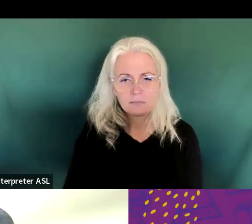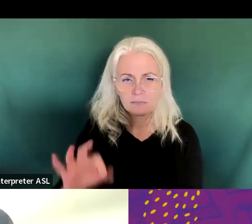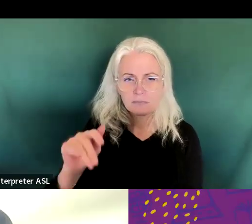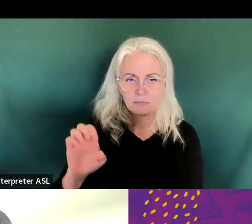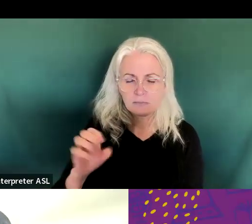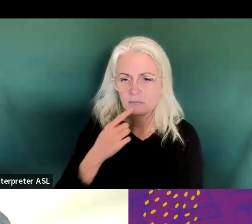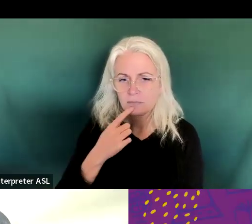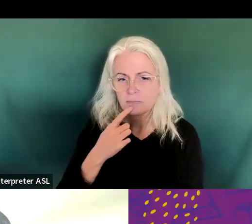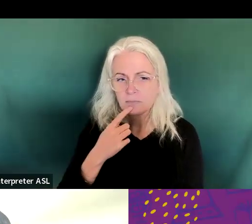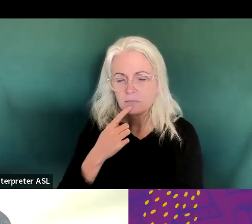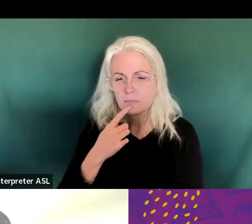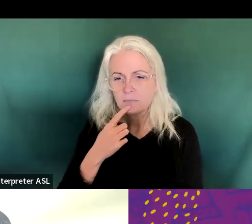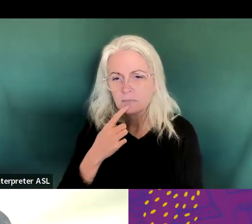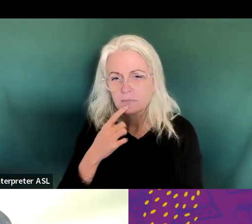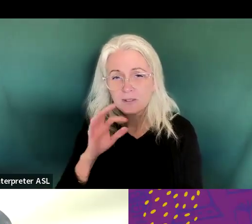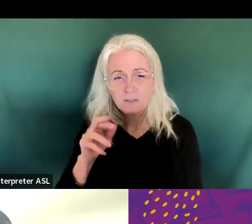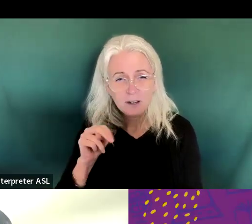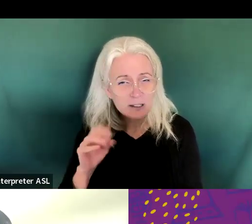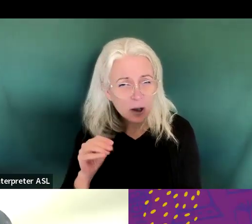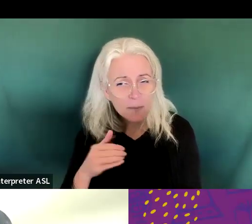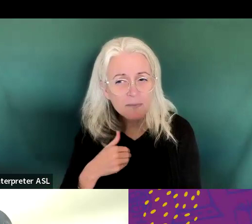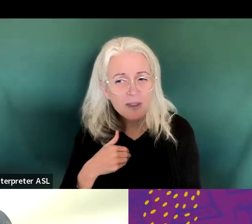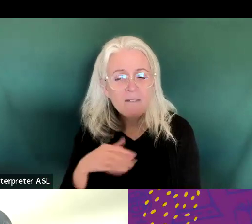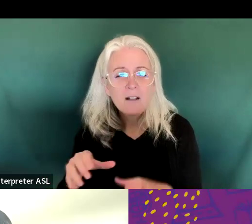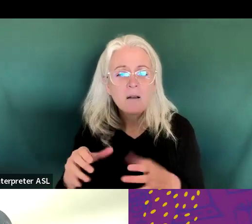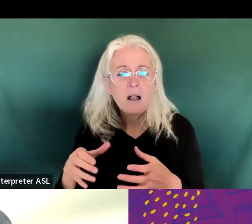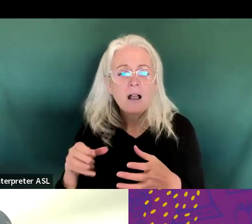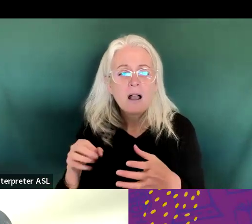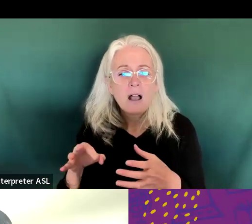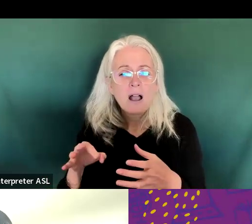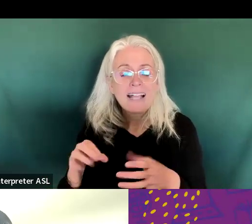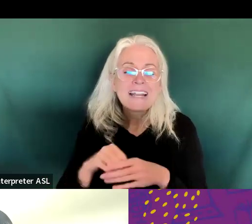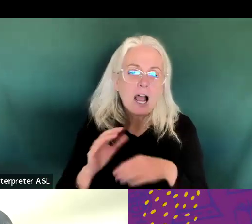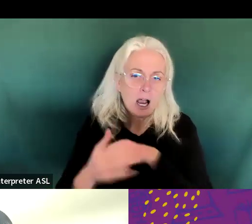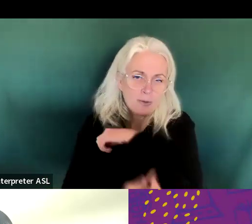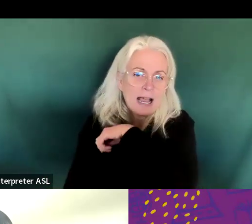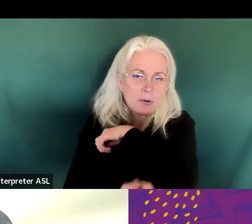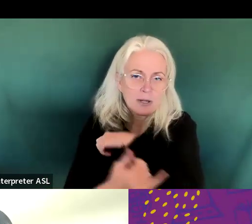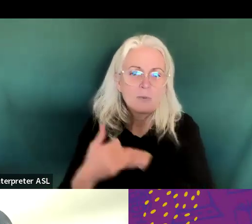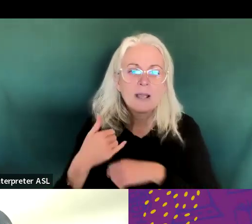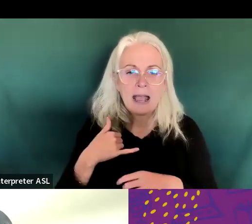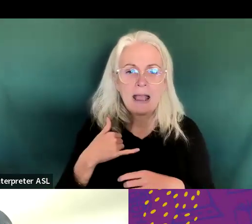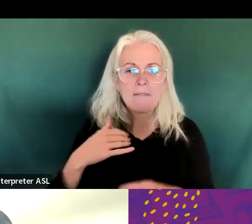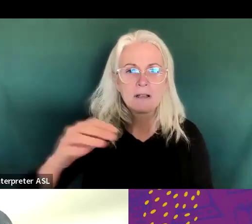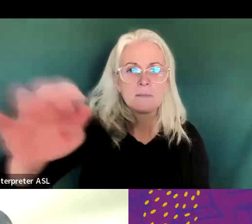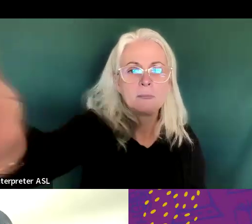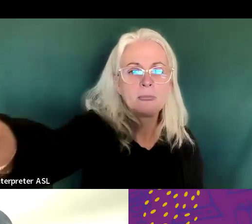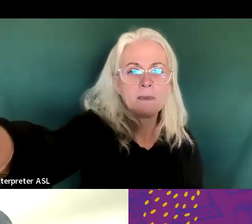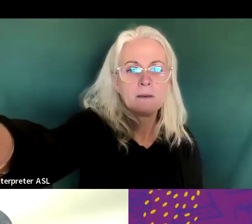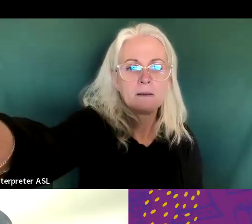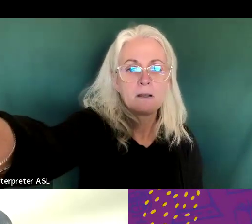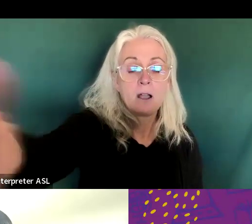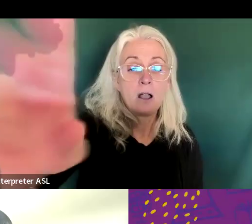I could jump in on this. In Fresno County, we have a population, or in our county, we have both very